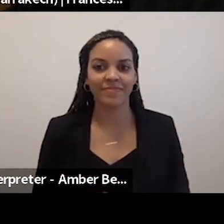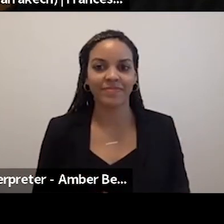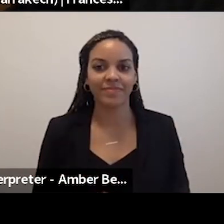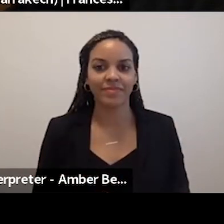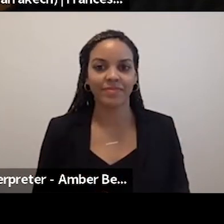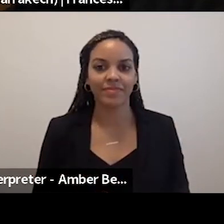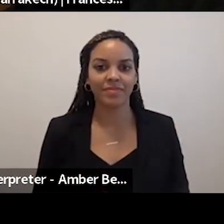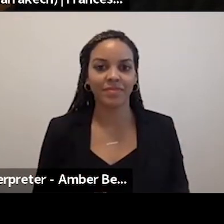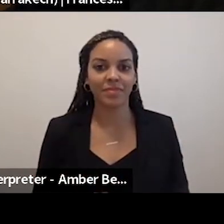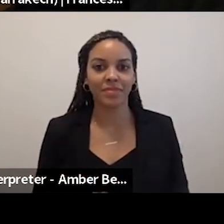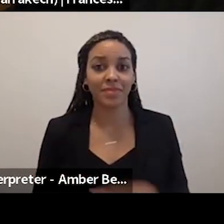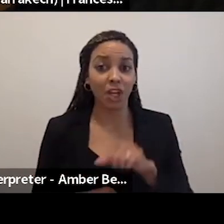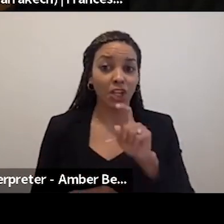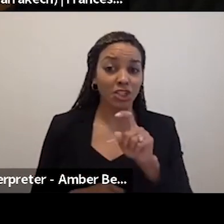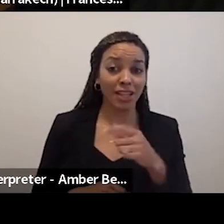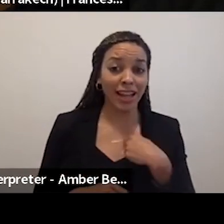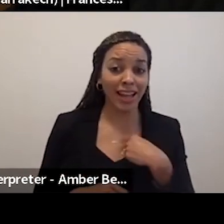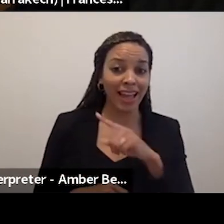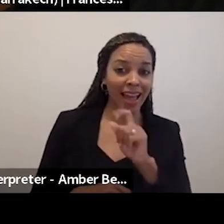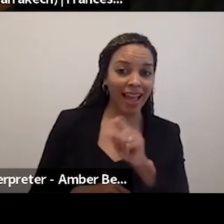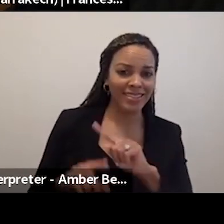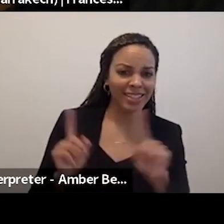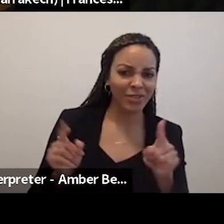Are we stumped? Should I rephrase?